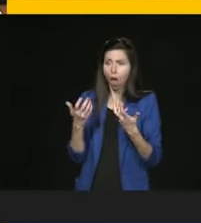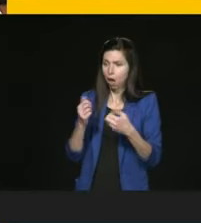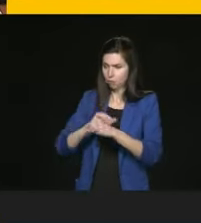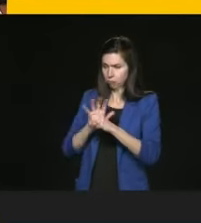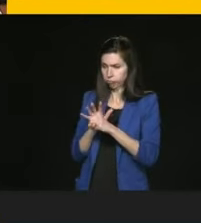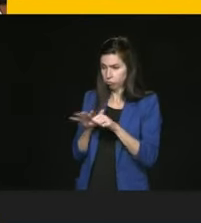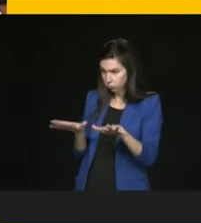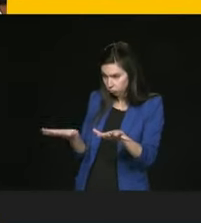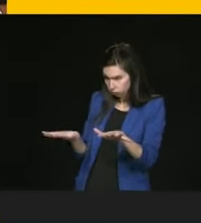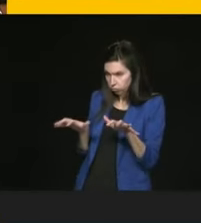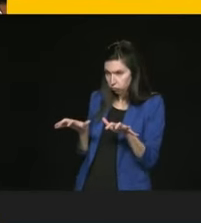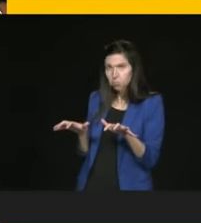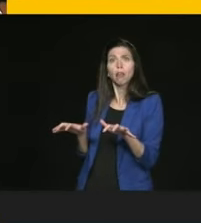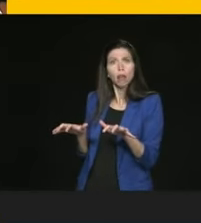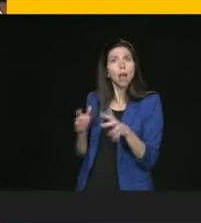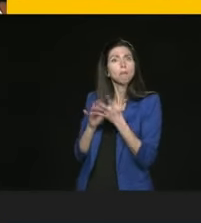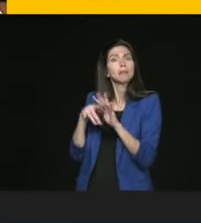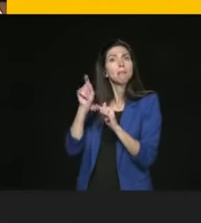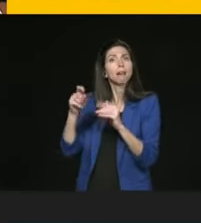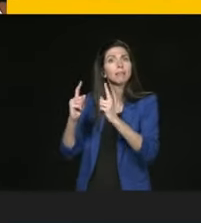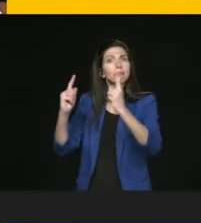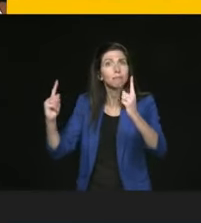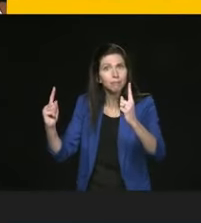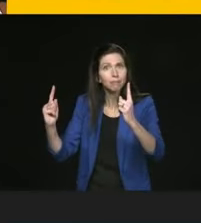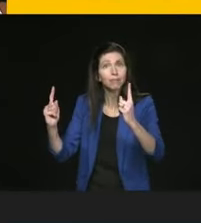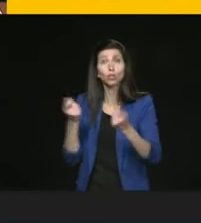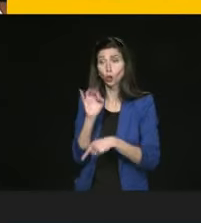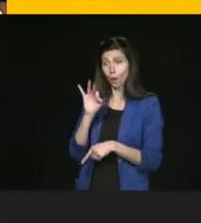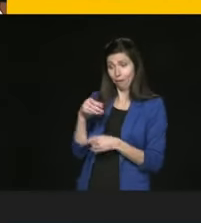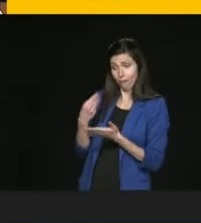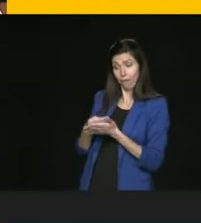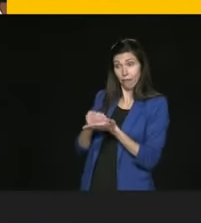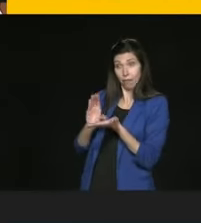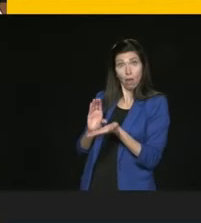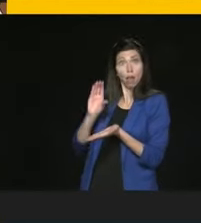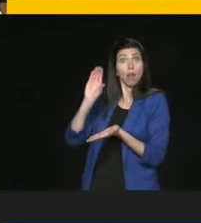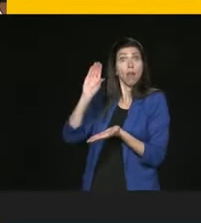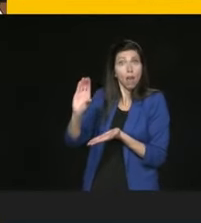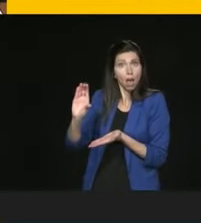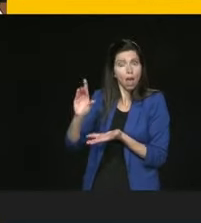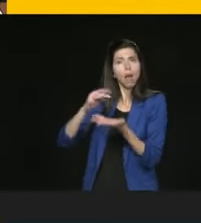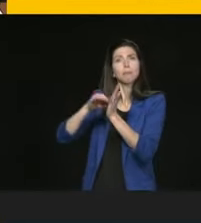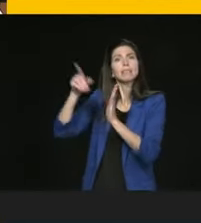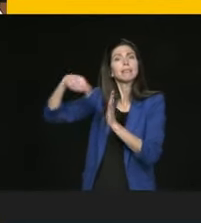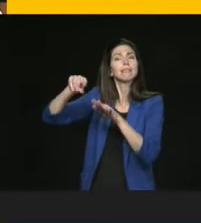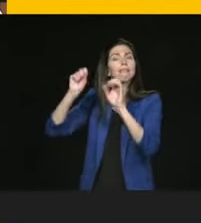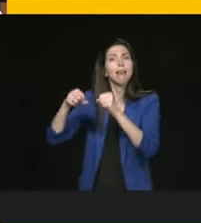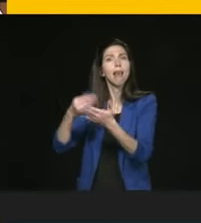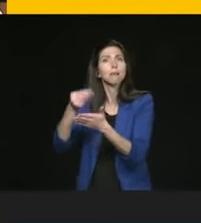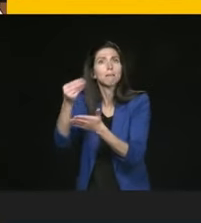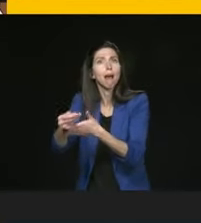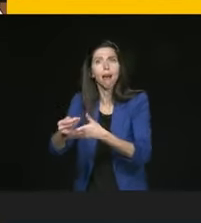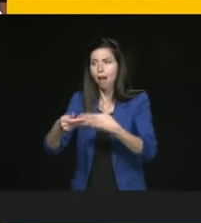funding will help purchase supplies, equipment, such as